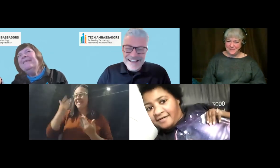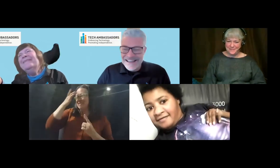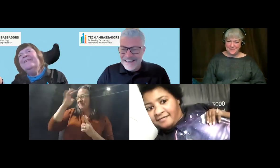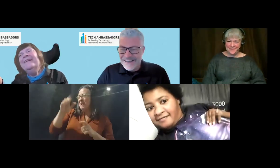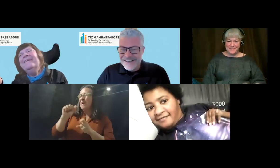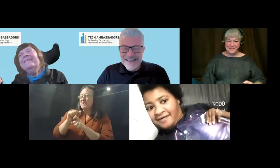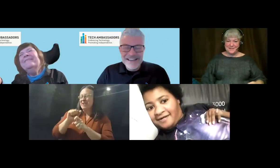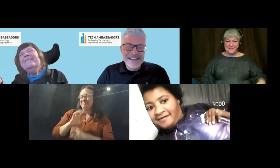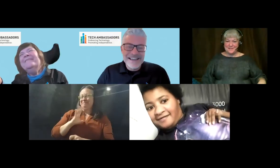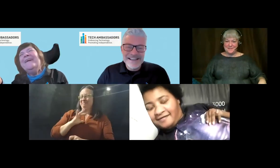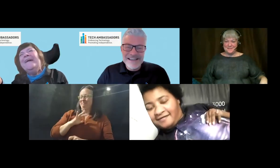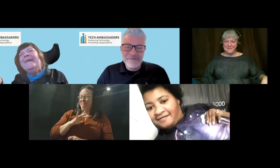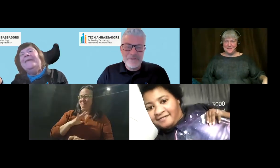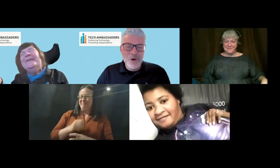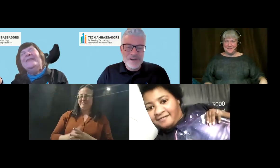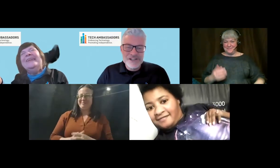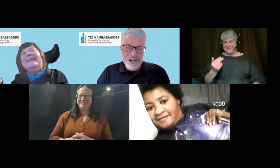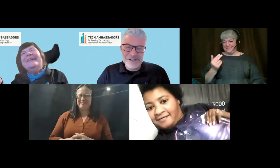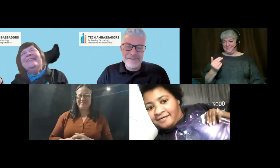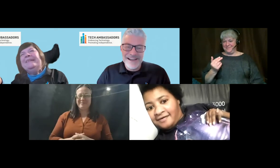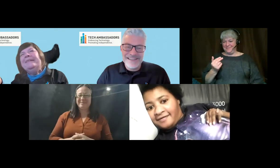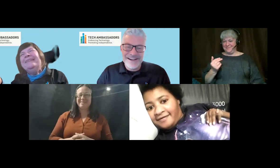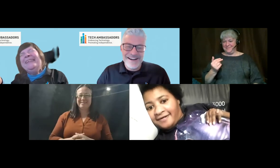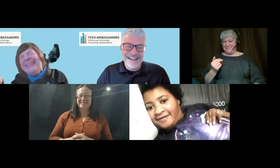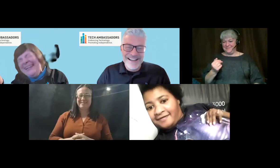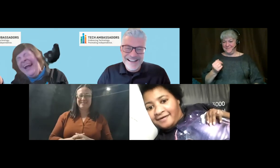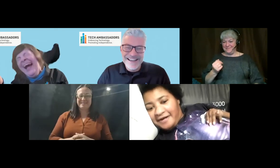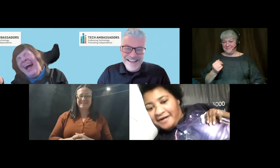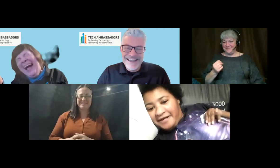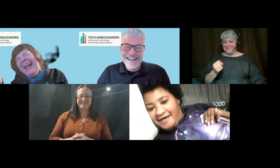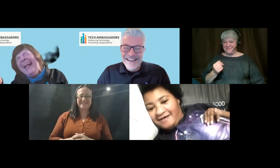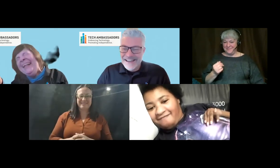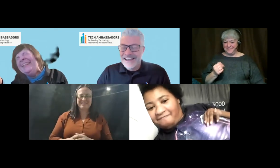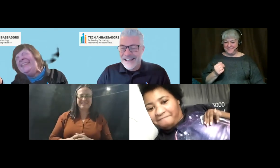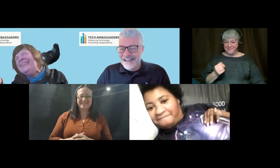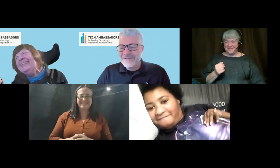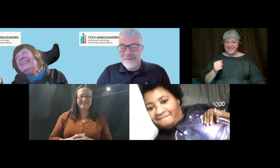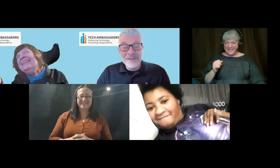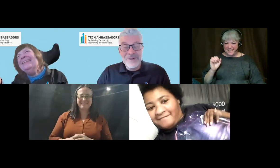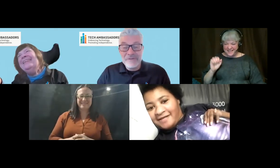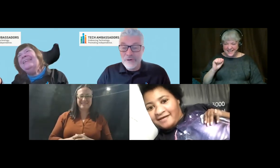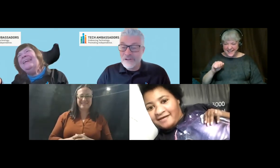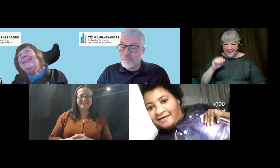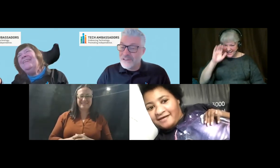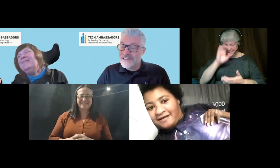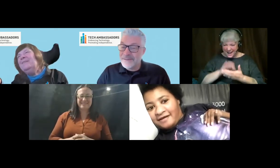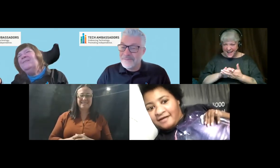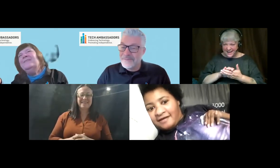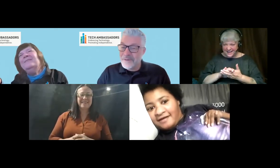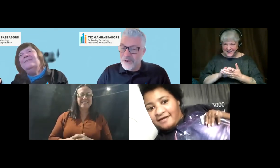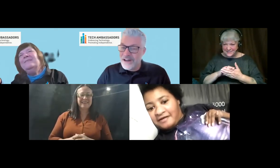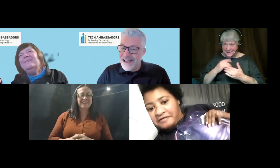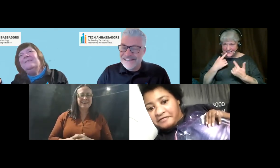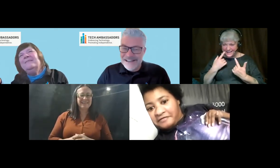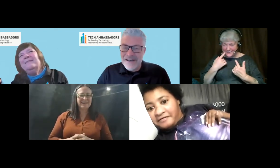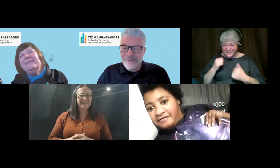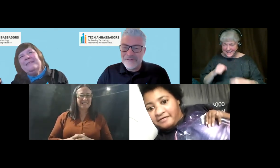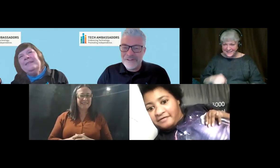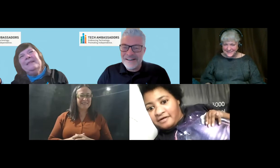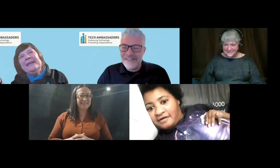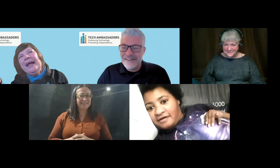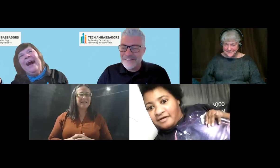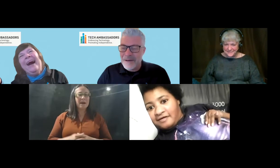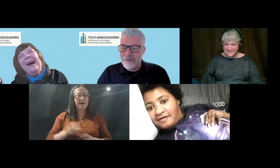But Is that Flores chuckling back there? yeah. By the way, Flores built some pretty nice